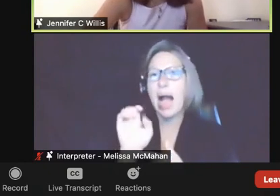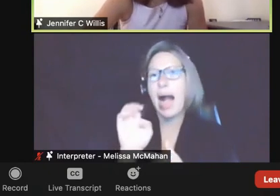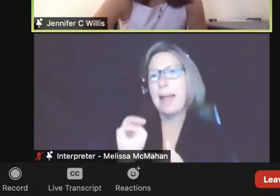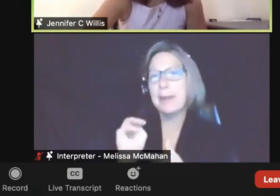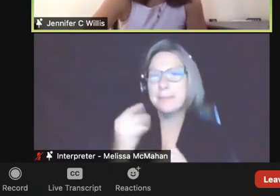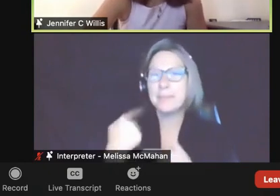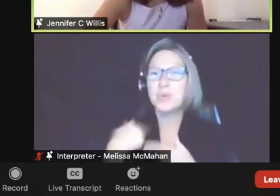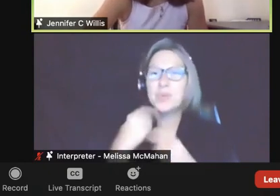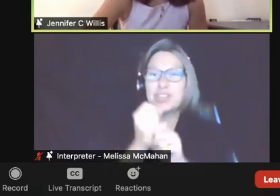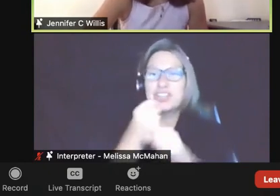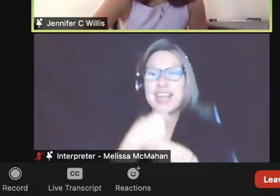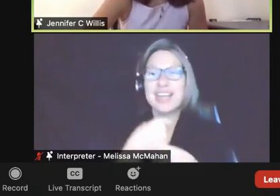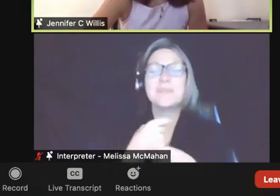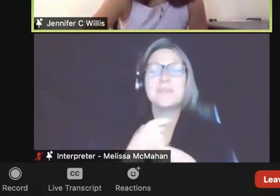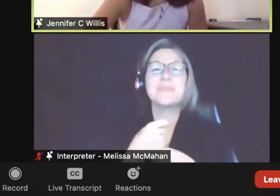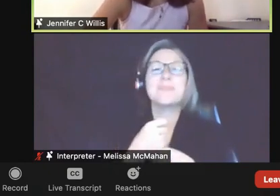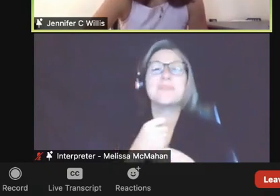created.